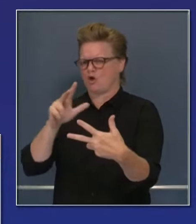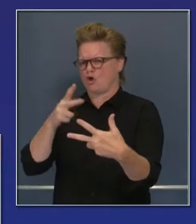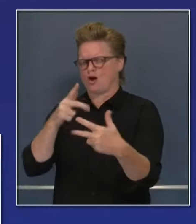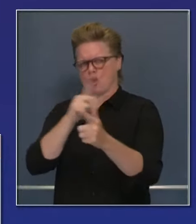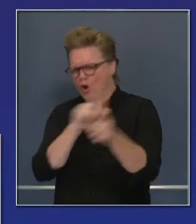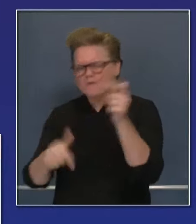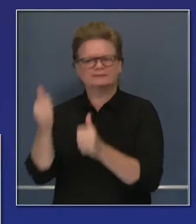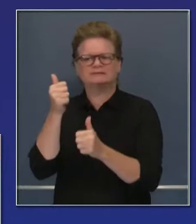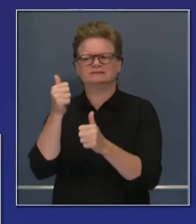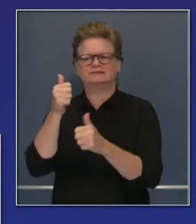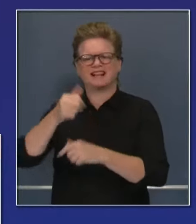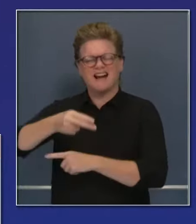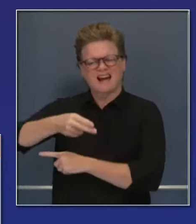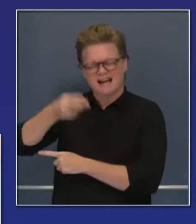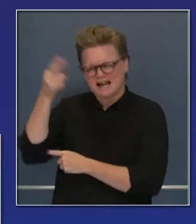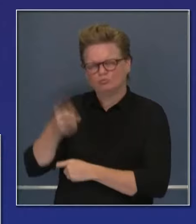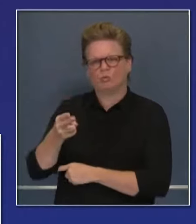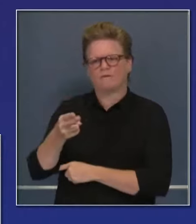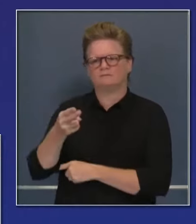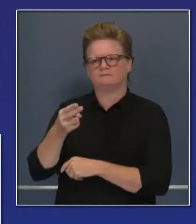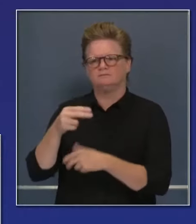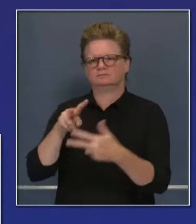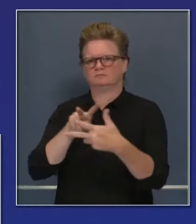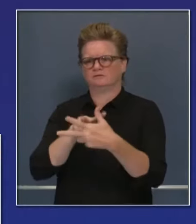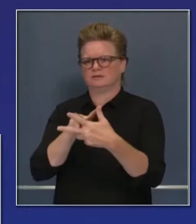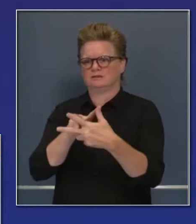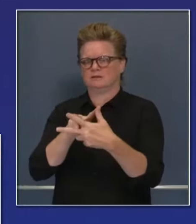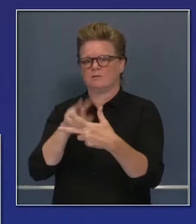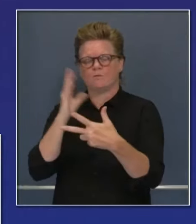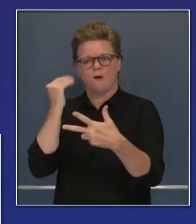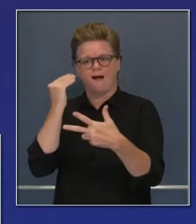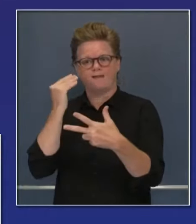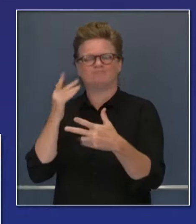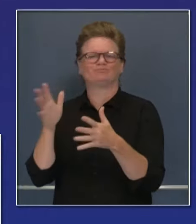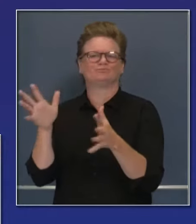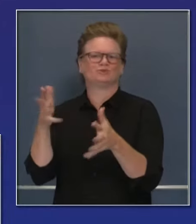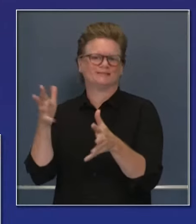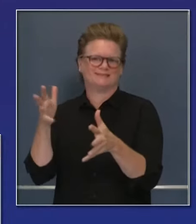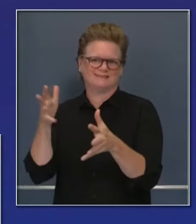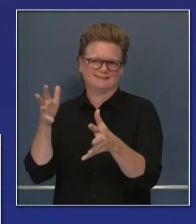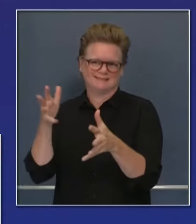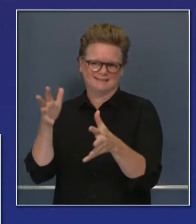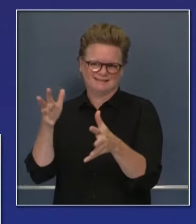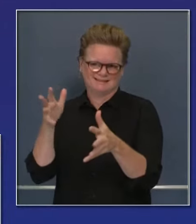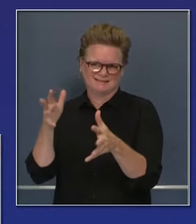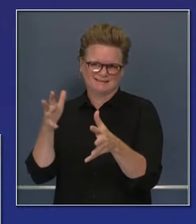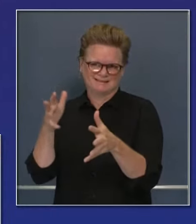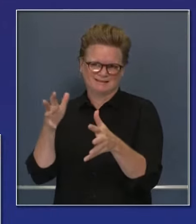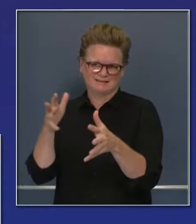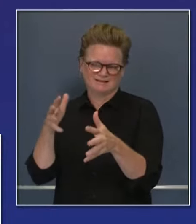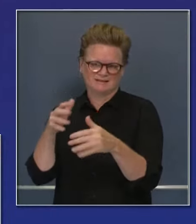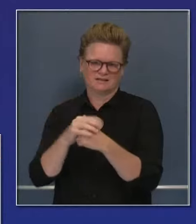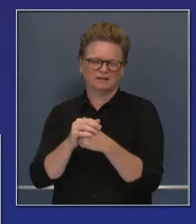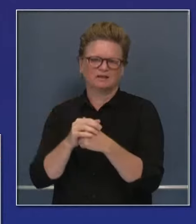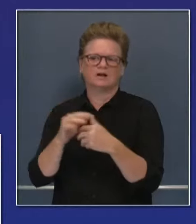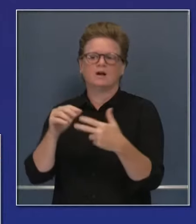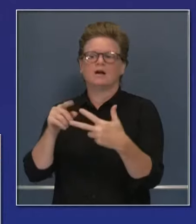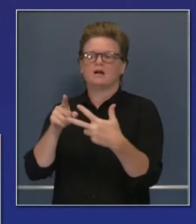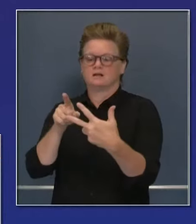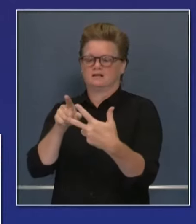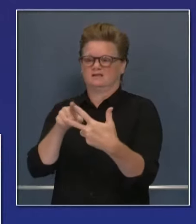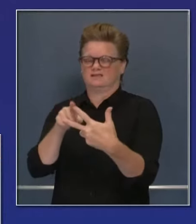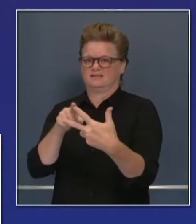history. Because of the wind events, and I'm going to talk about that in a moment, those complexes are still spotting, meaning we're